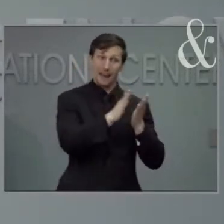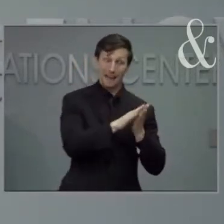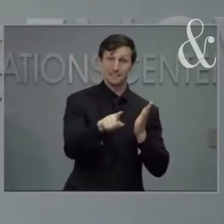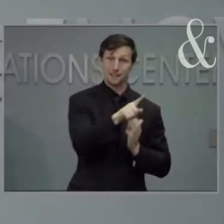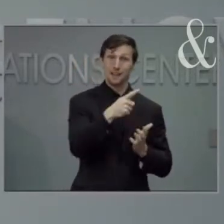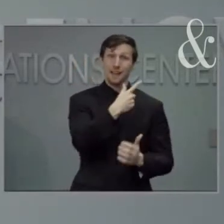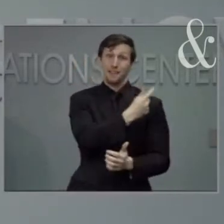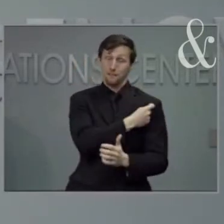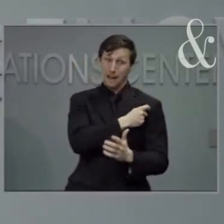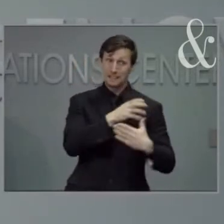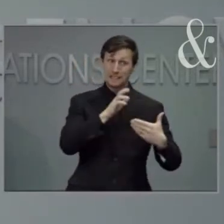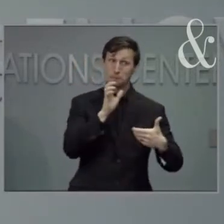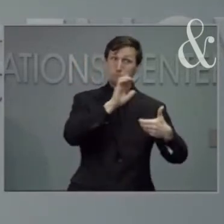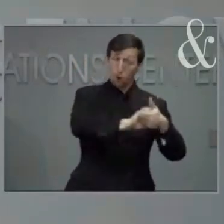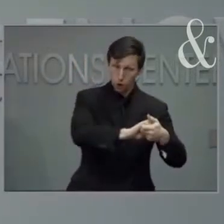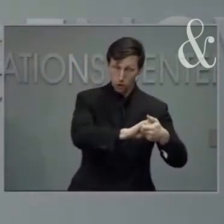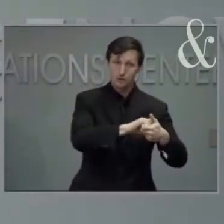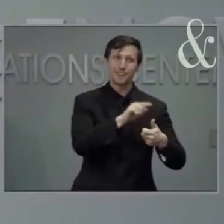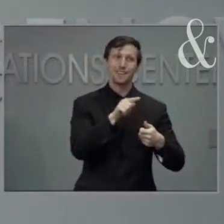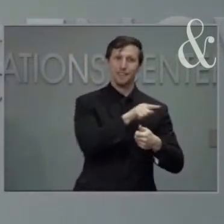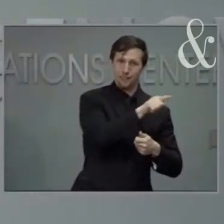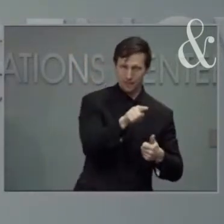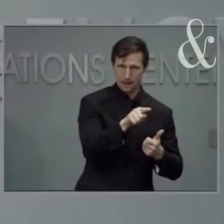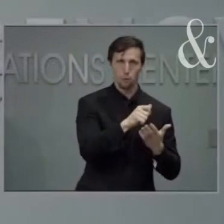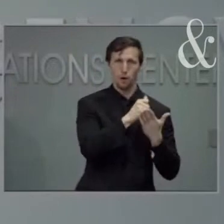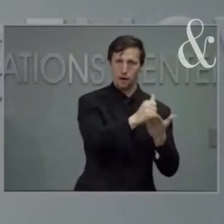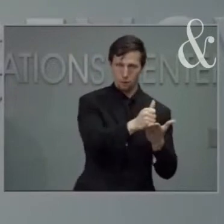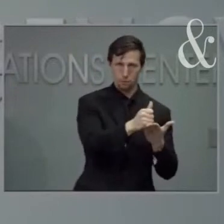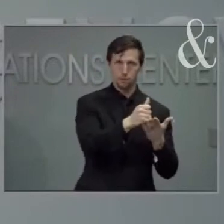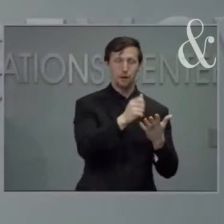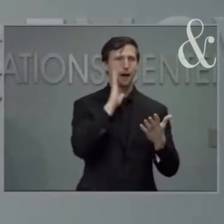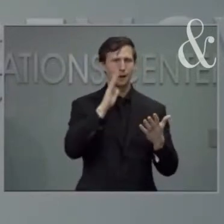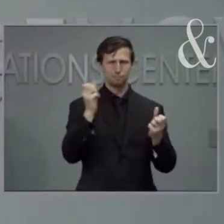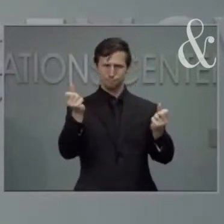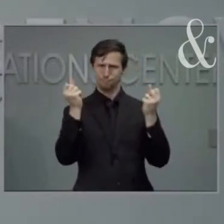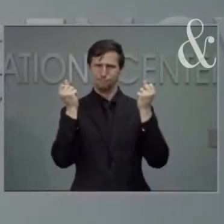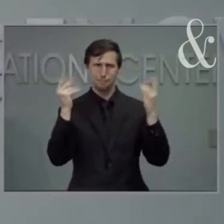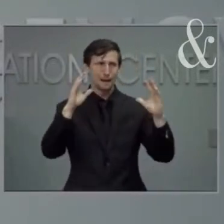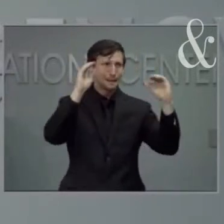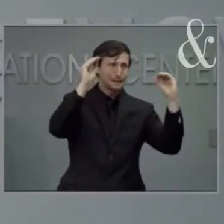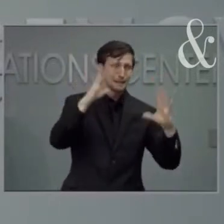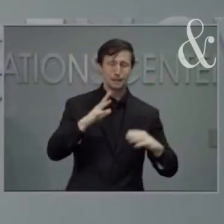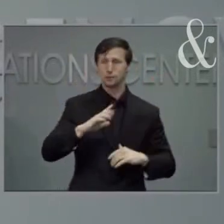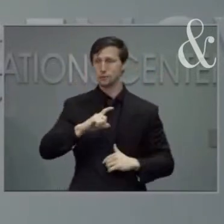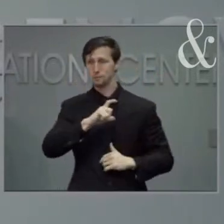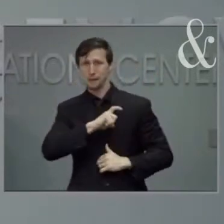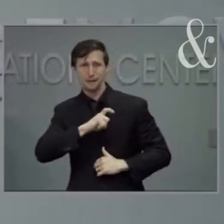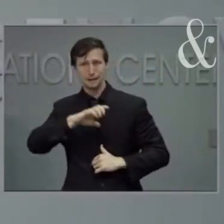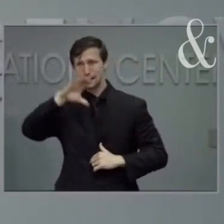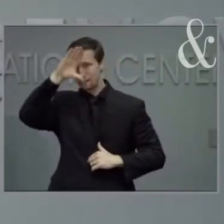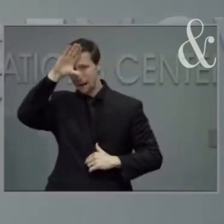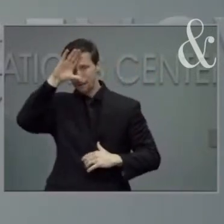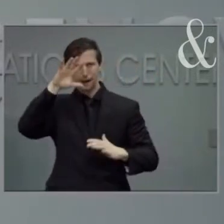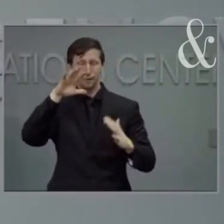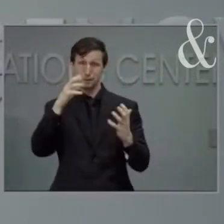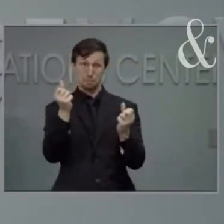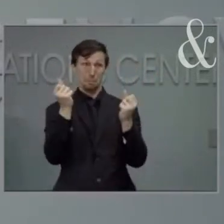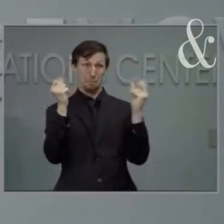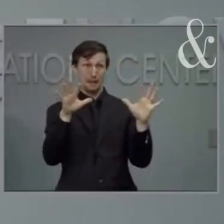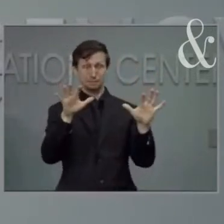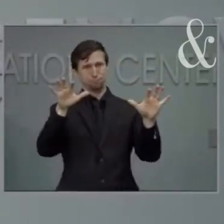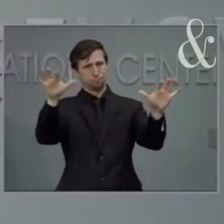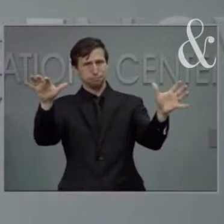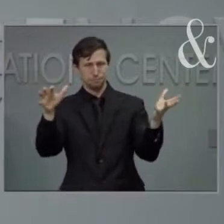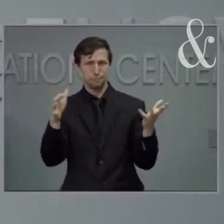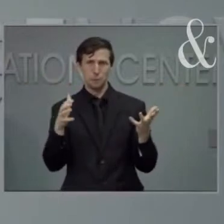in order to operationalize this. And we know it's a big group. There's a lot of teachers, a lot of police officers, a lot of firefighters, so that we want to